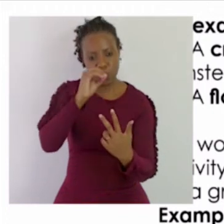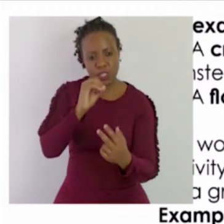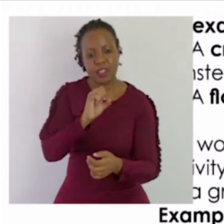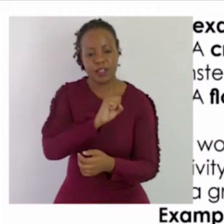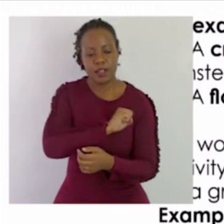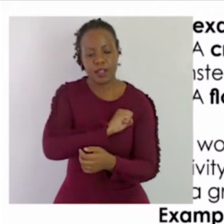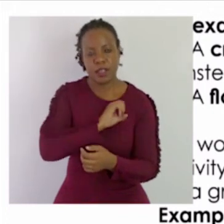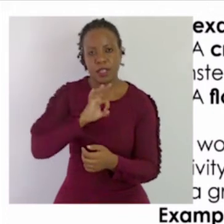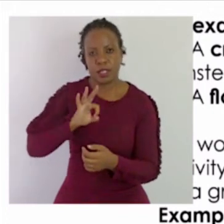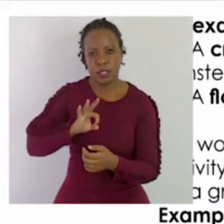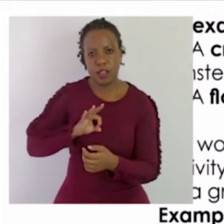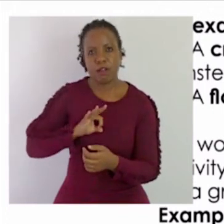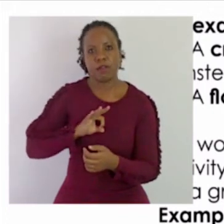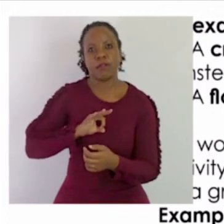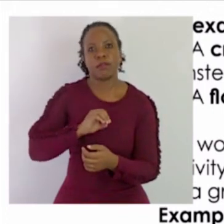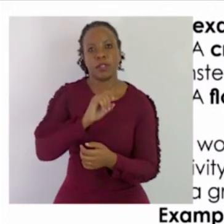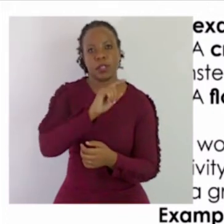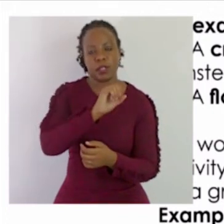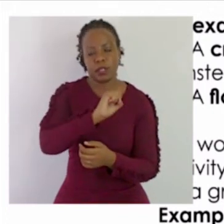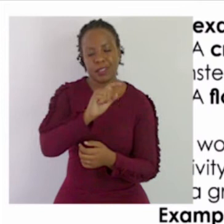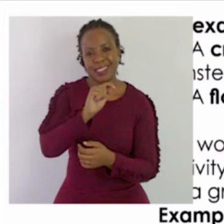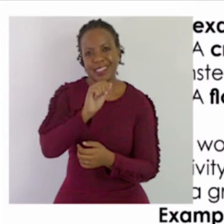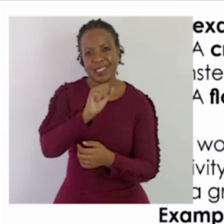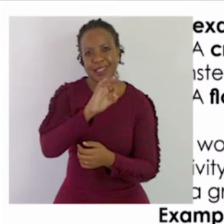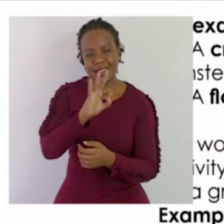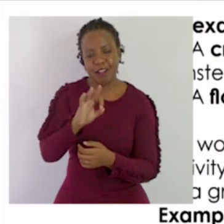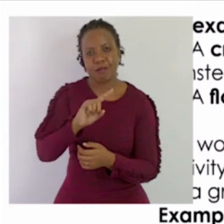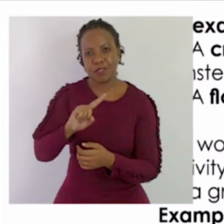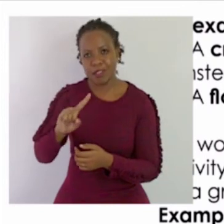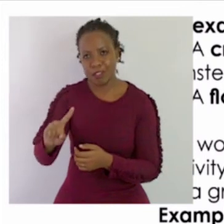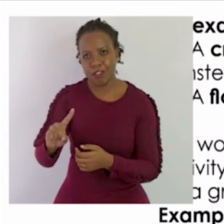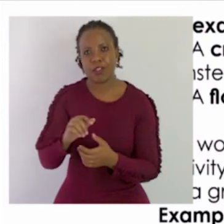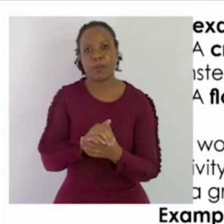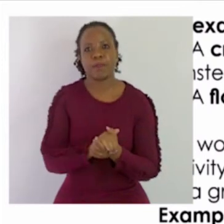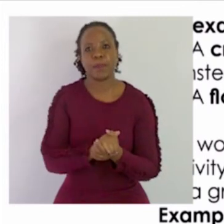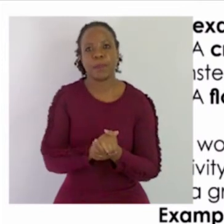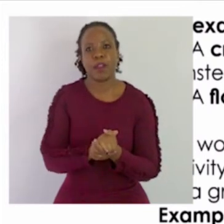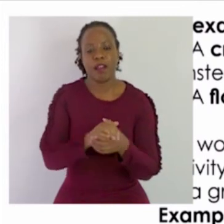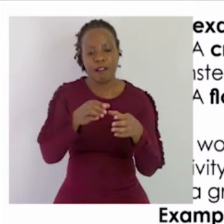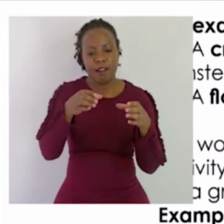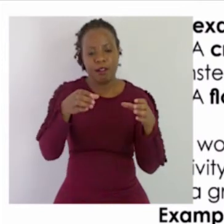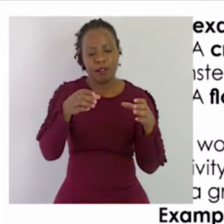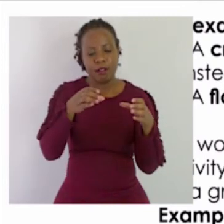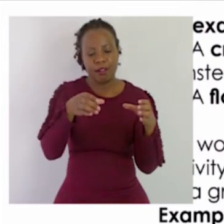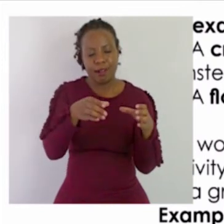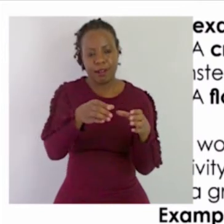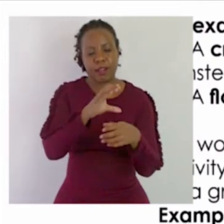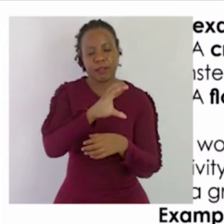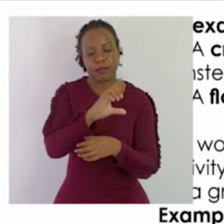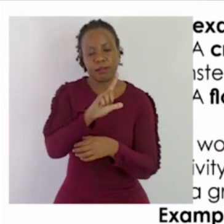teachers, a clan of hyenas, an army of soldiers, a brood